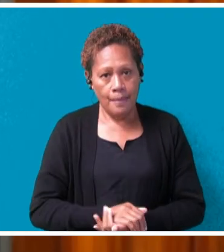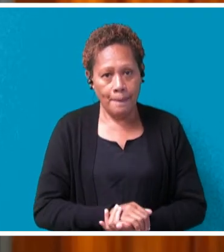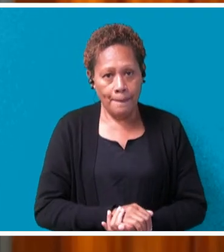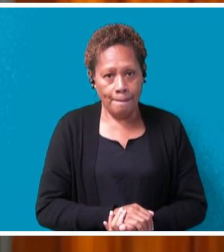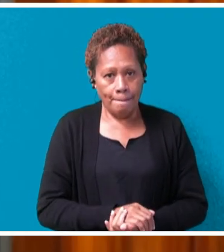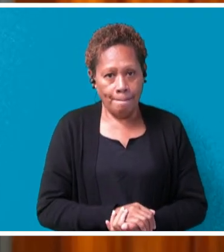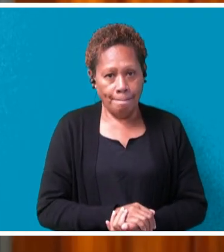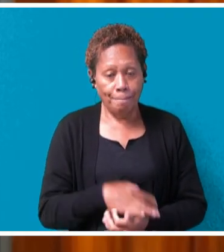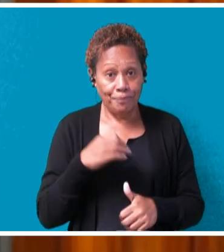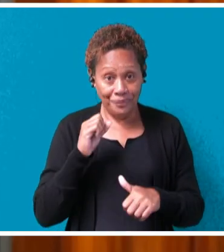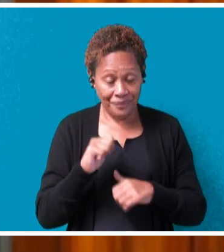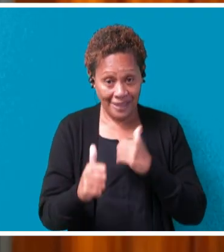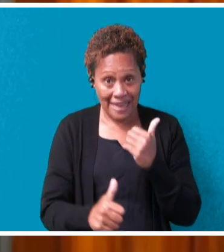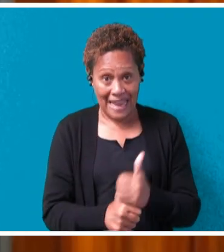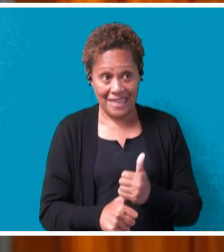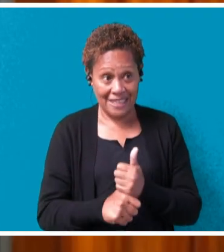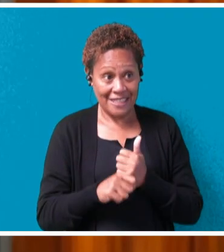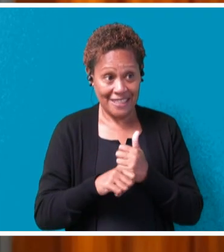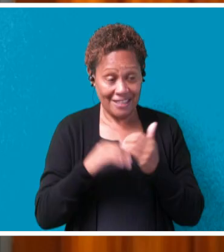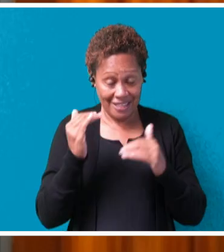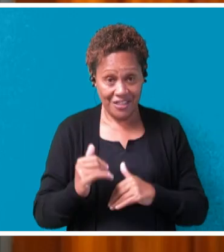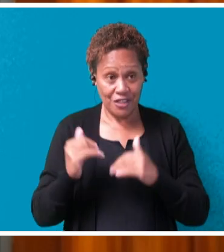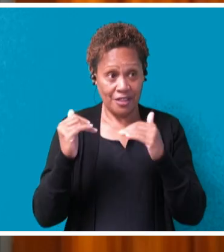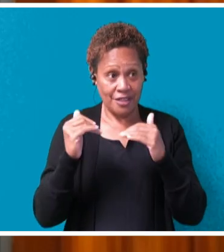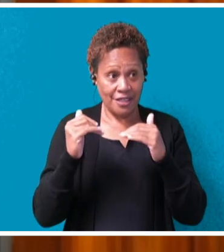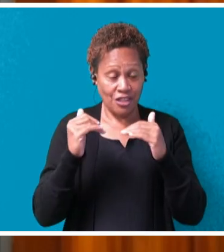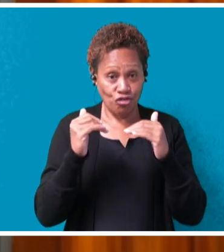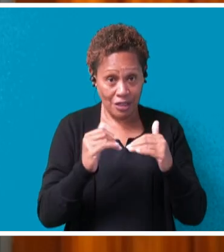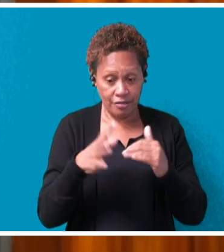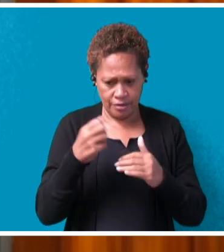As Assistant Minister for Justice, I am proud to support the